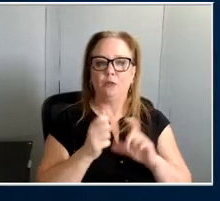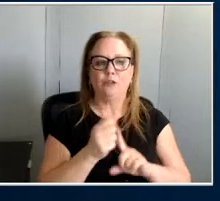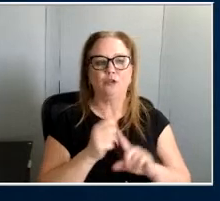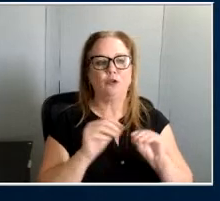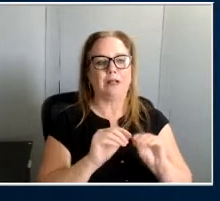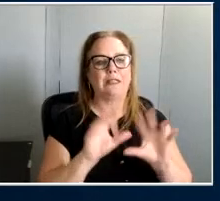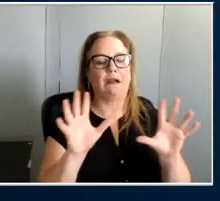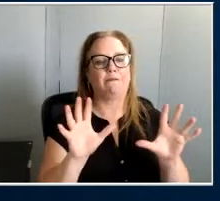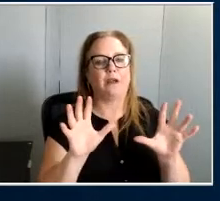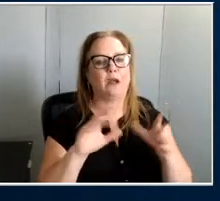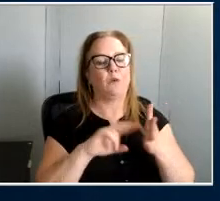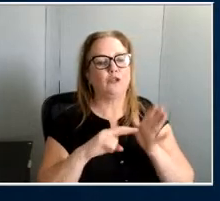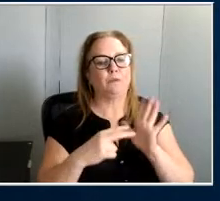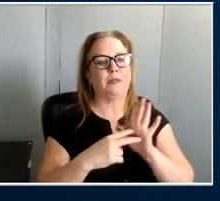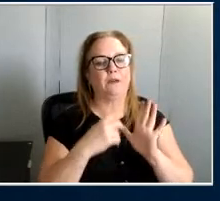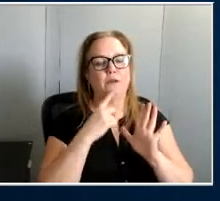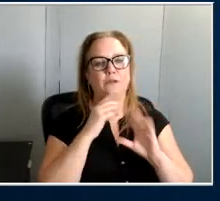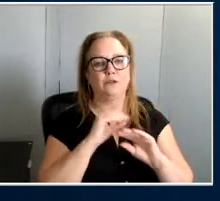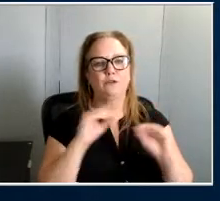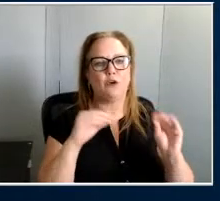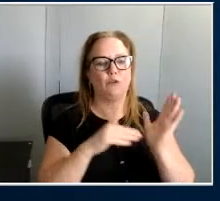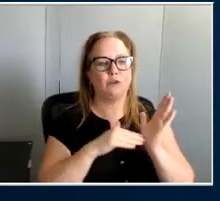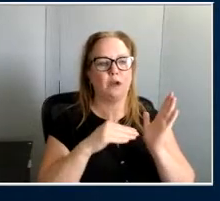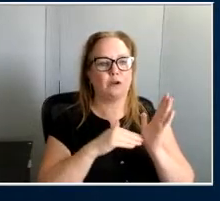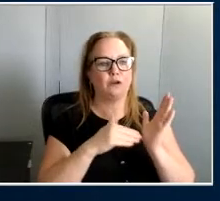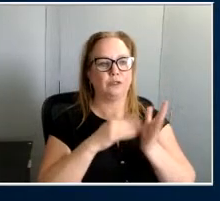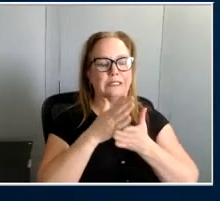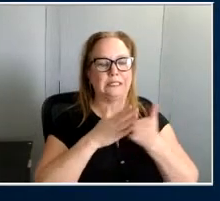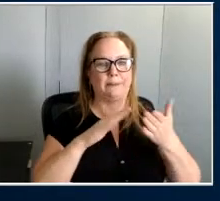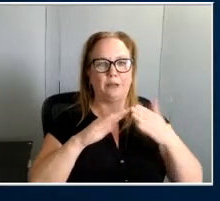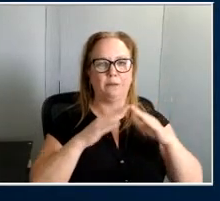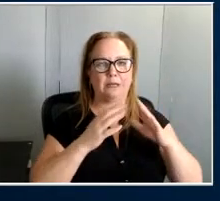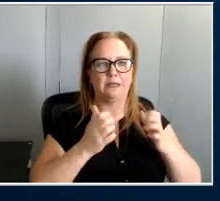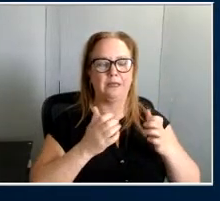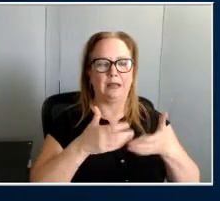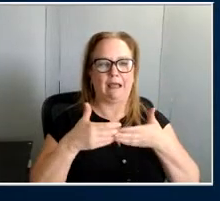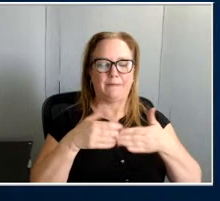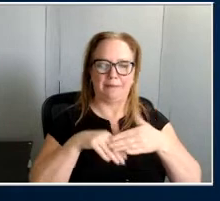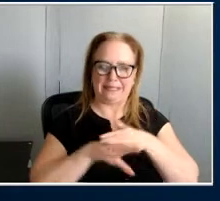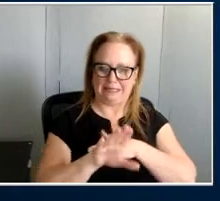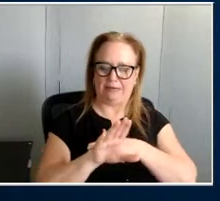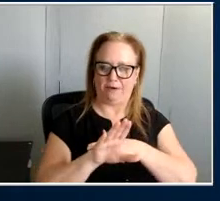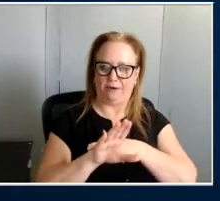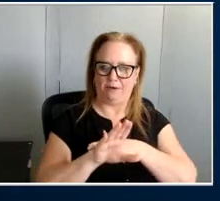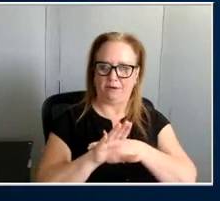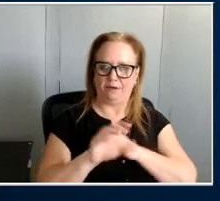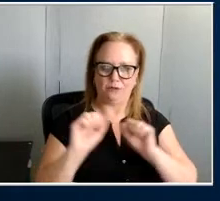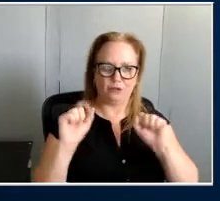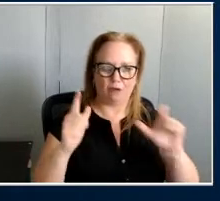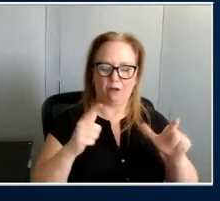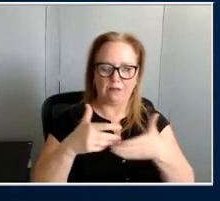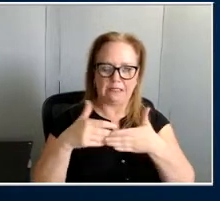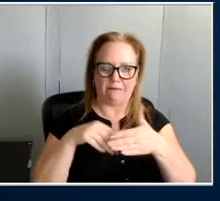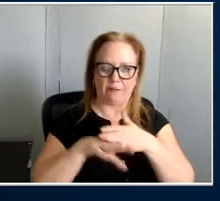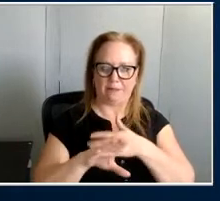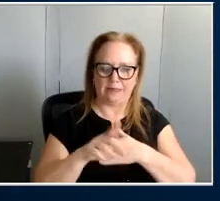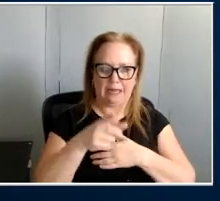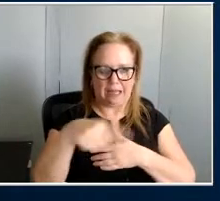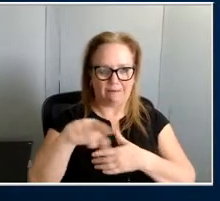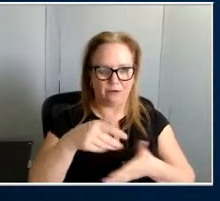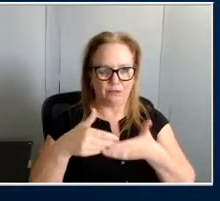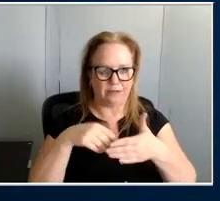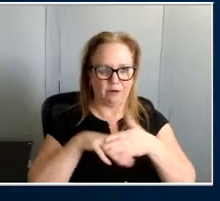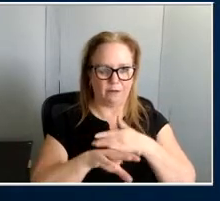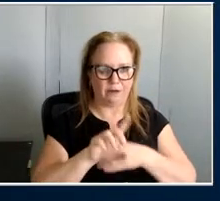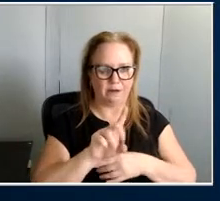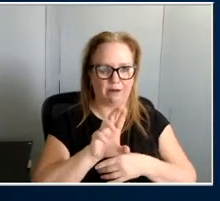what you mean when you say there's no doctors in some communities to deliver babies, because don't you all deliver babies? Haven't you delivered a baby, Dr.